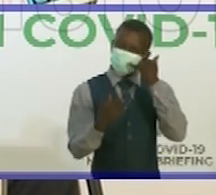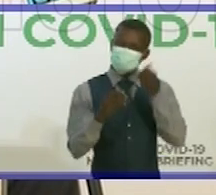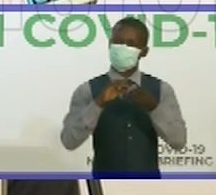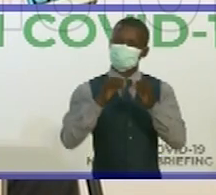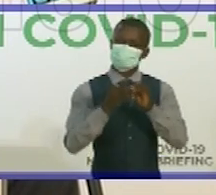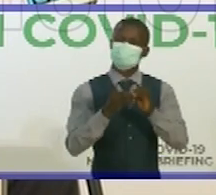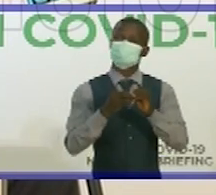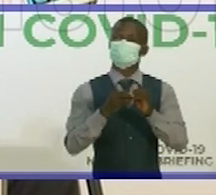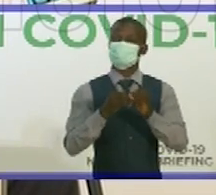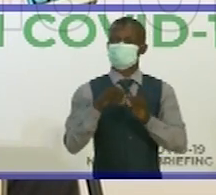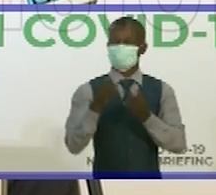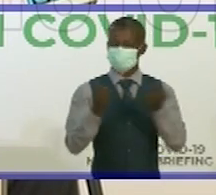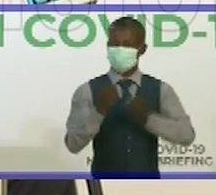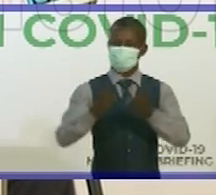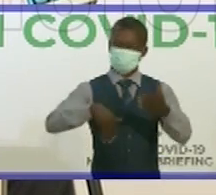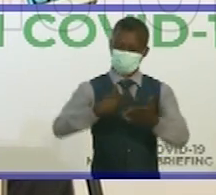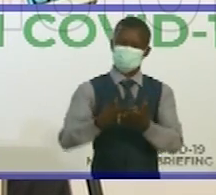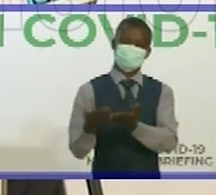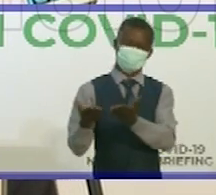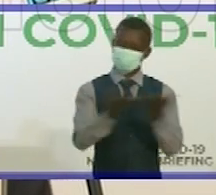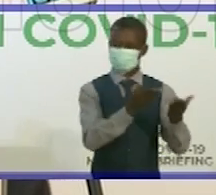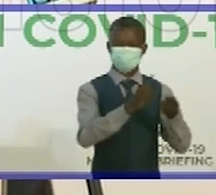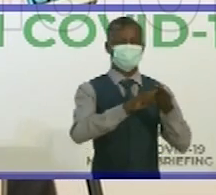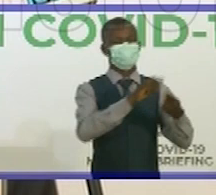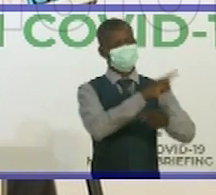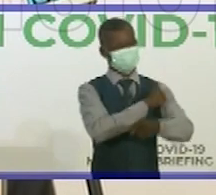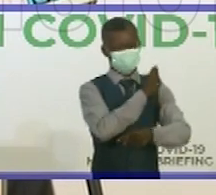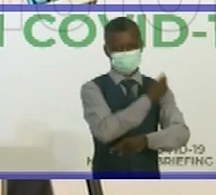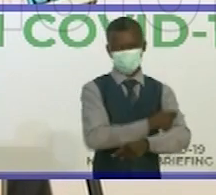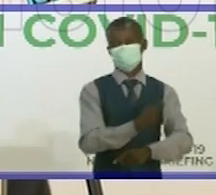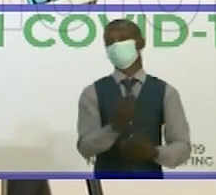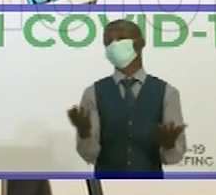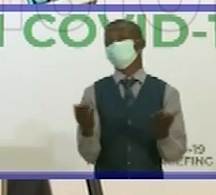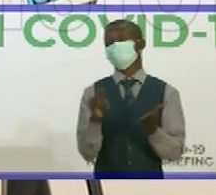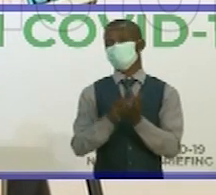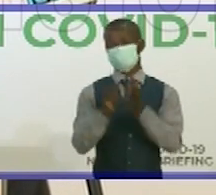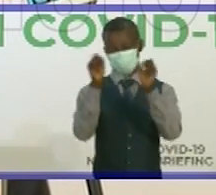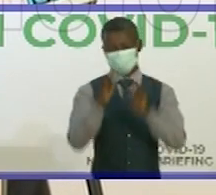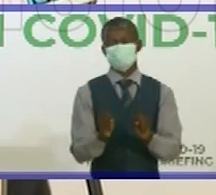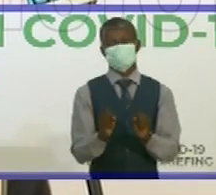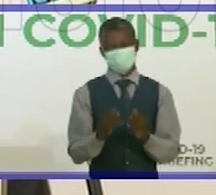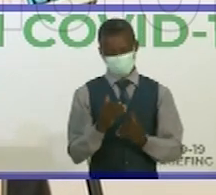the ambulance will come to pick you up. Paramedics will be on board. That system is under development. We have a